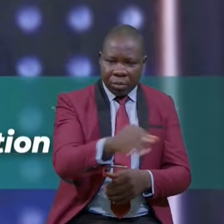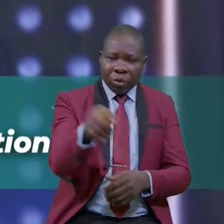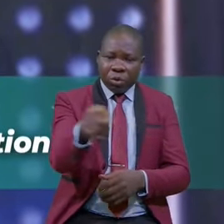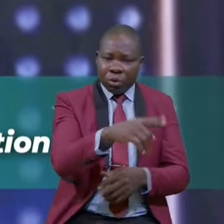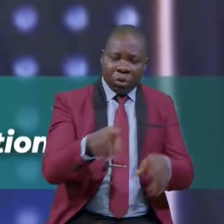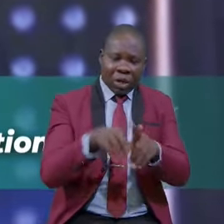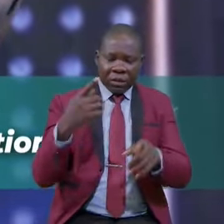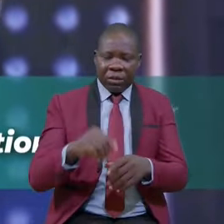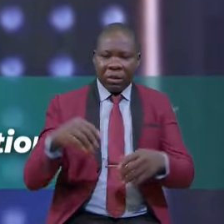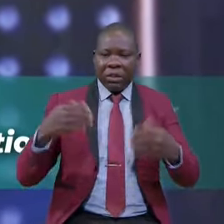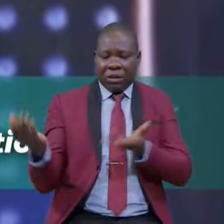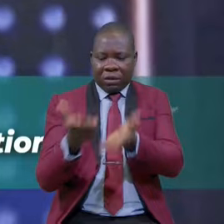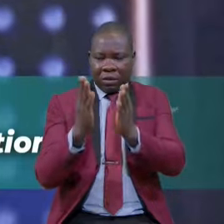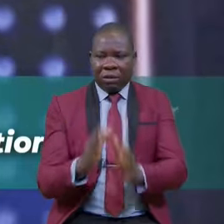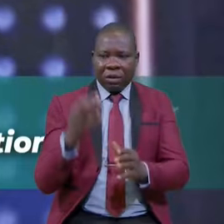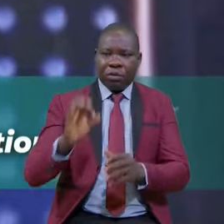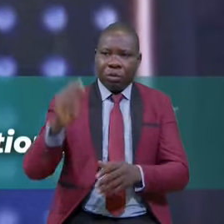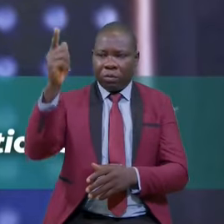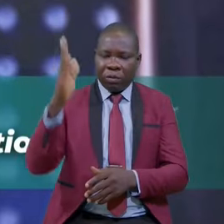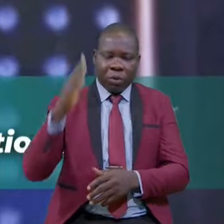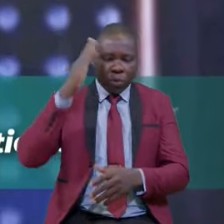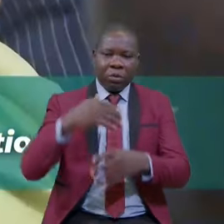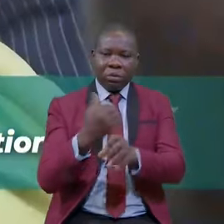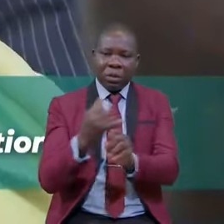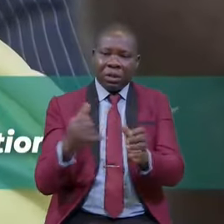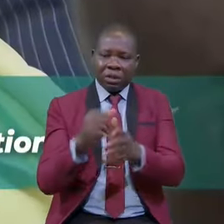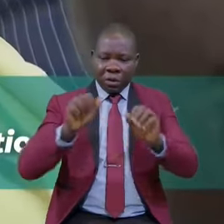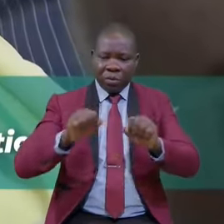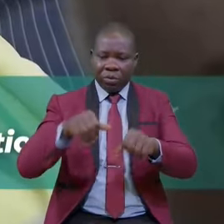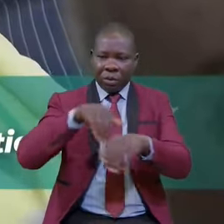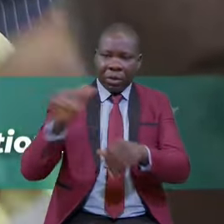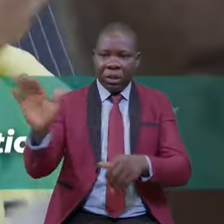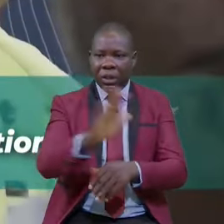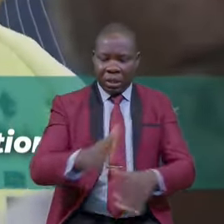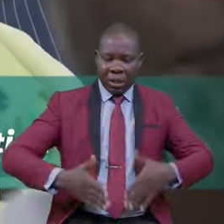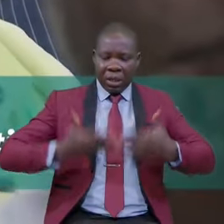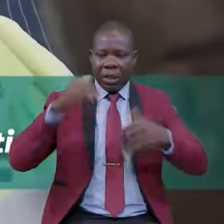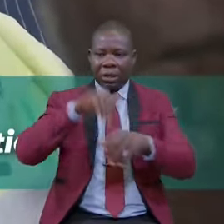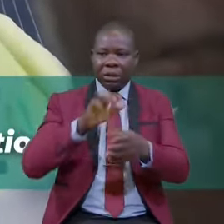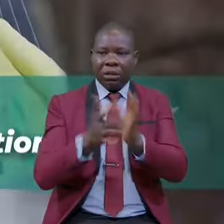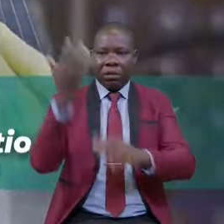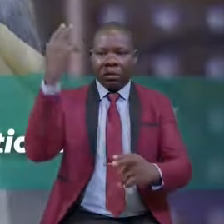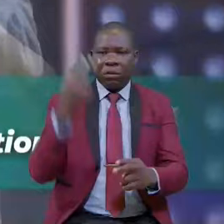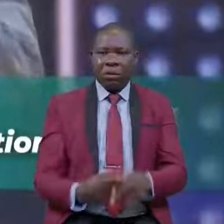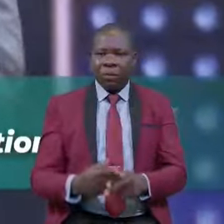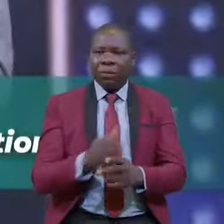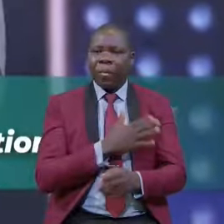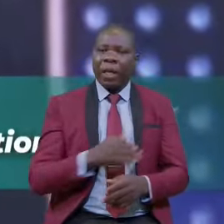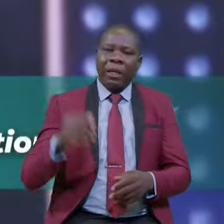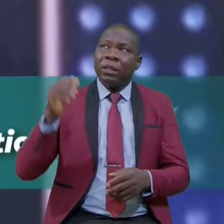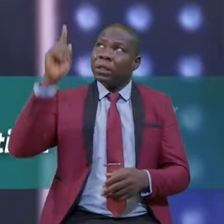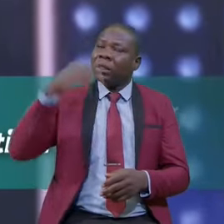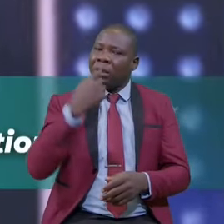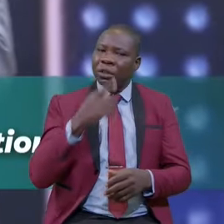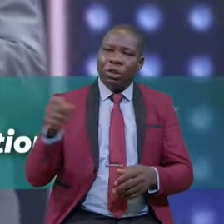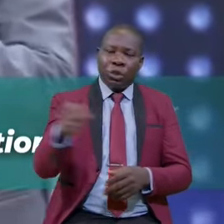Dieu pour le donner aux gens partout. Au nom de Jésus. And it says, you will run, you will